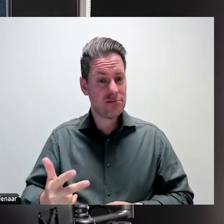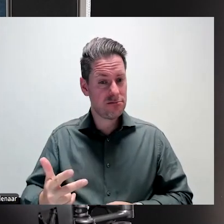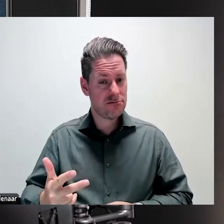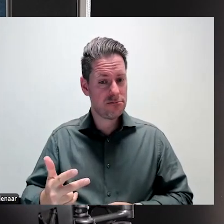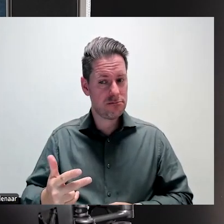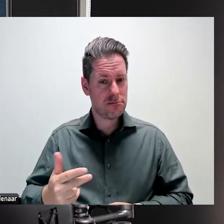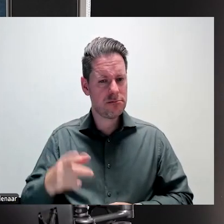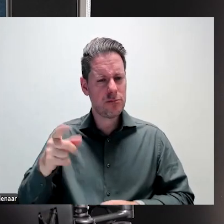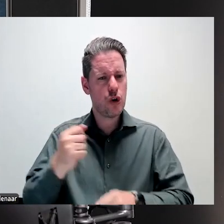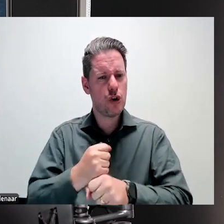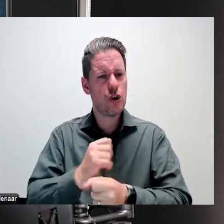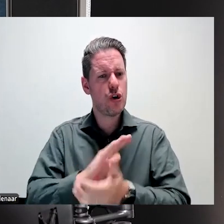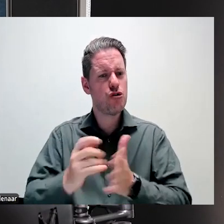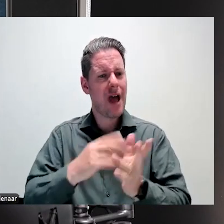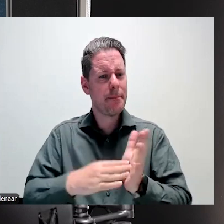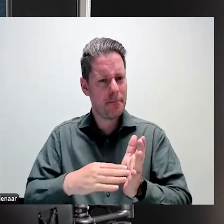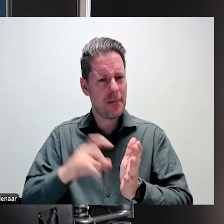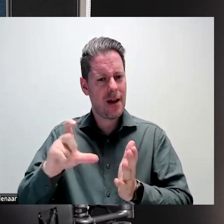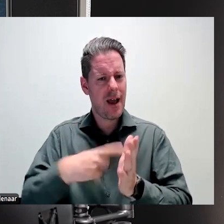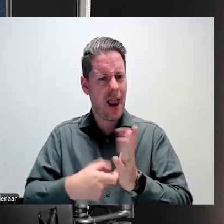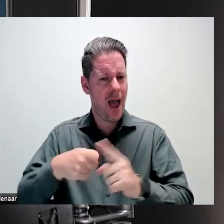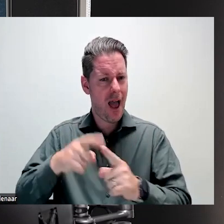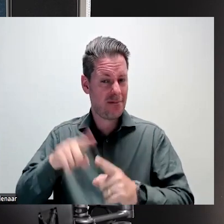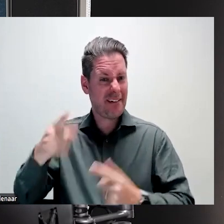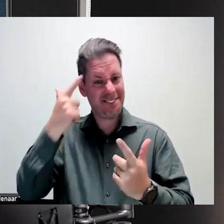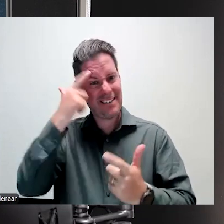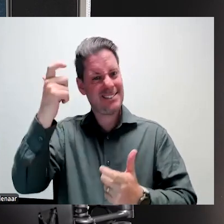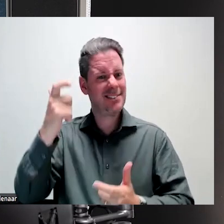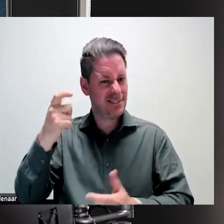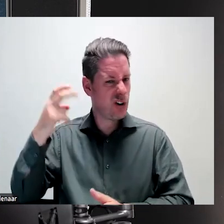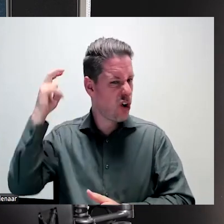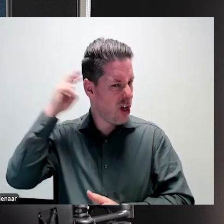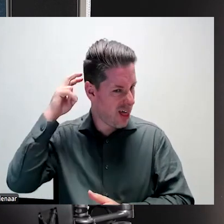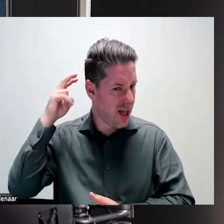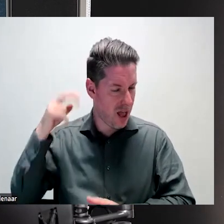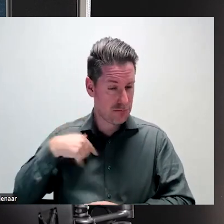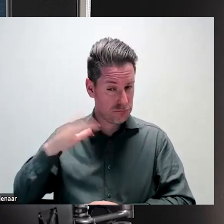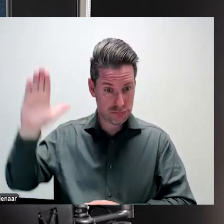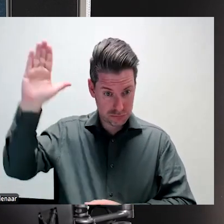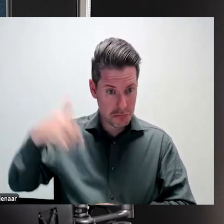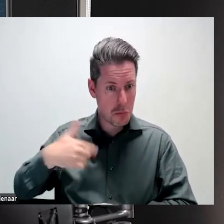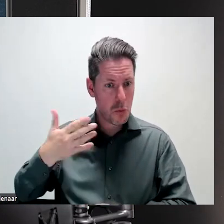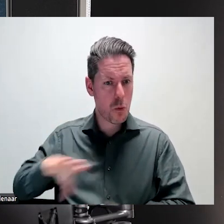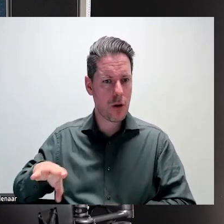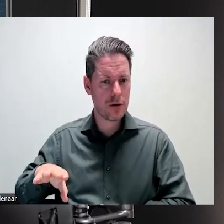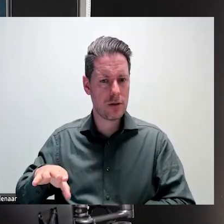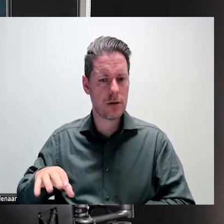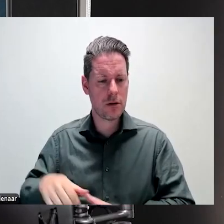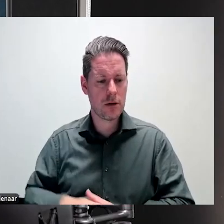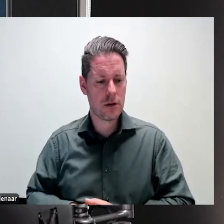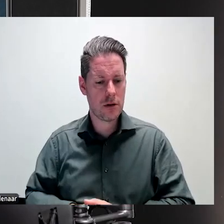who invented the cochlear implant, and he said he didn't want to ruin what I already had. He only wanted to work